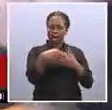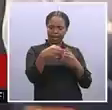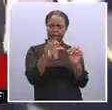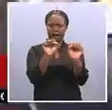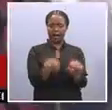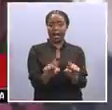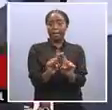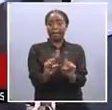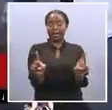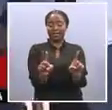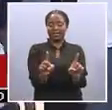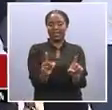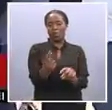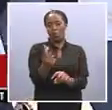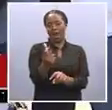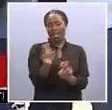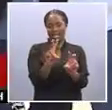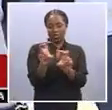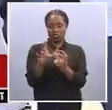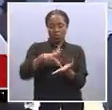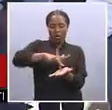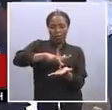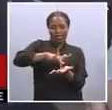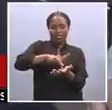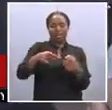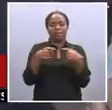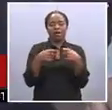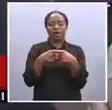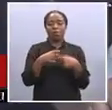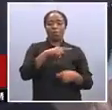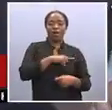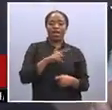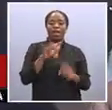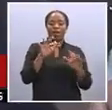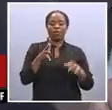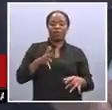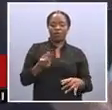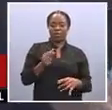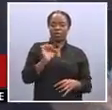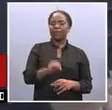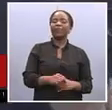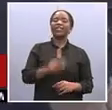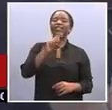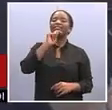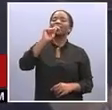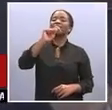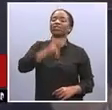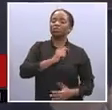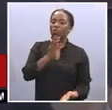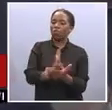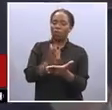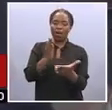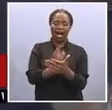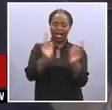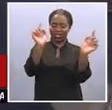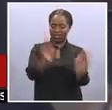for positions for people who want wealth accumulation. It is the truth that can never be